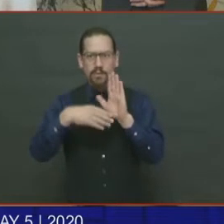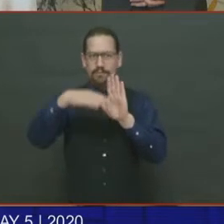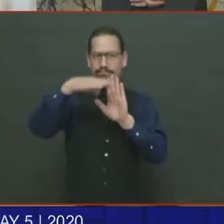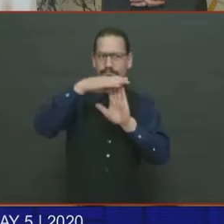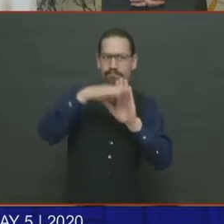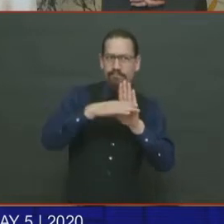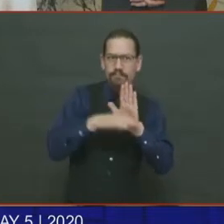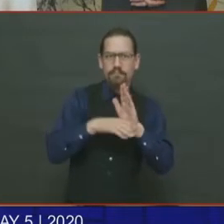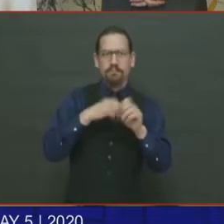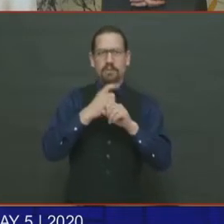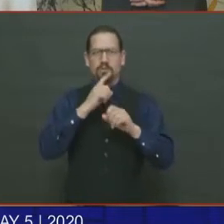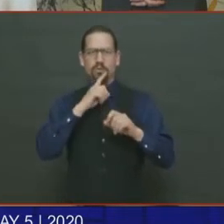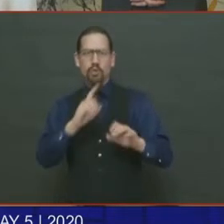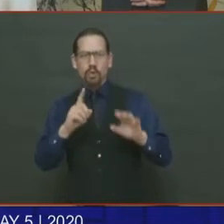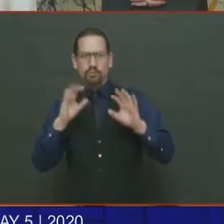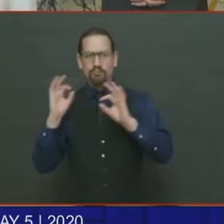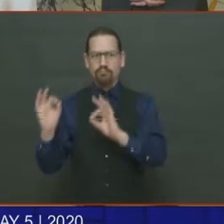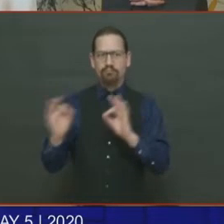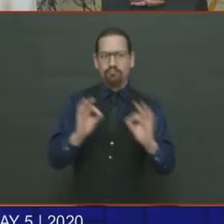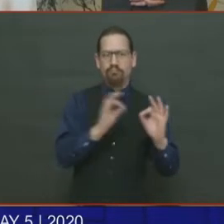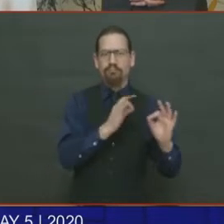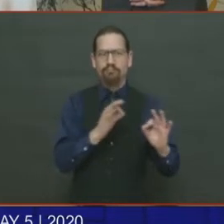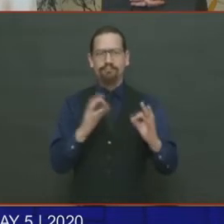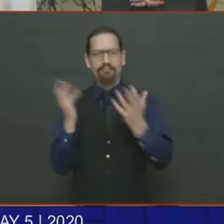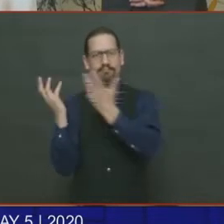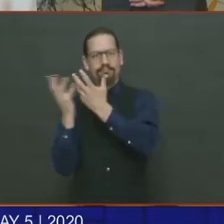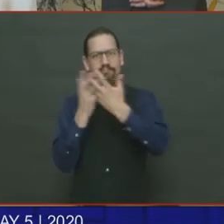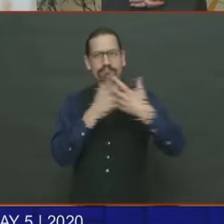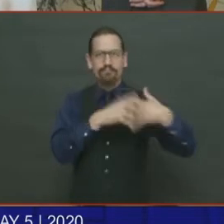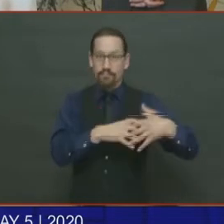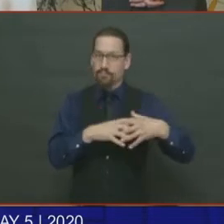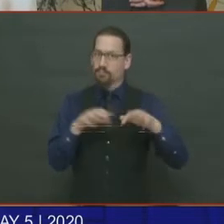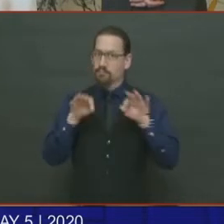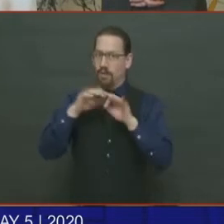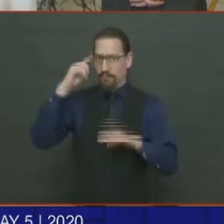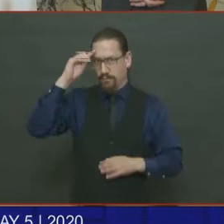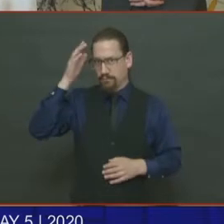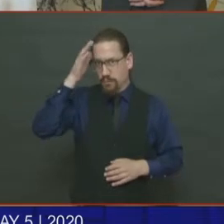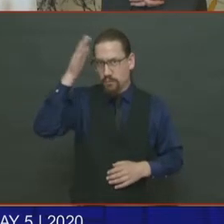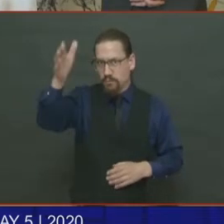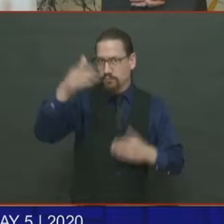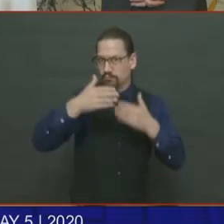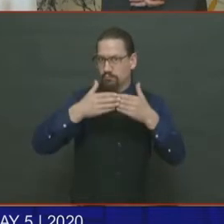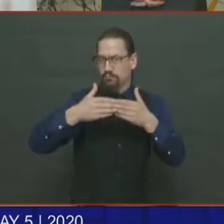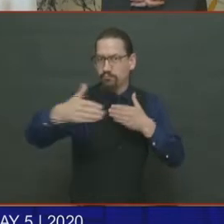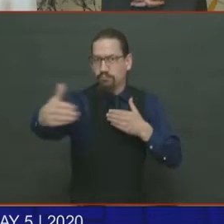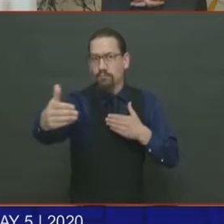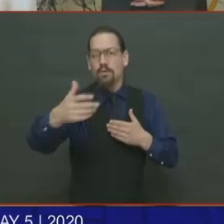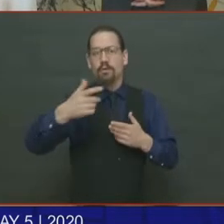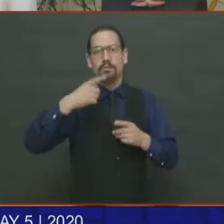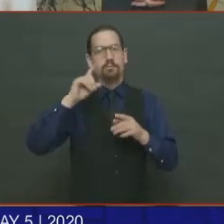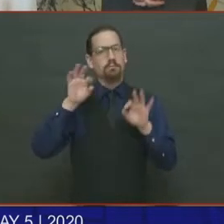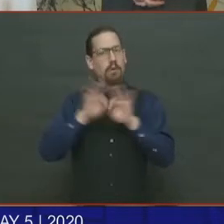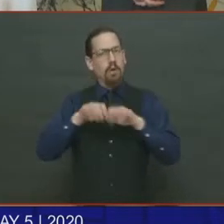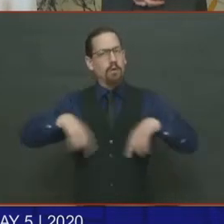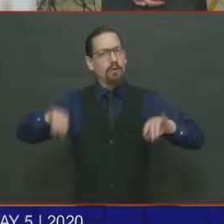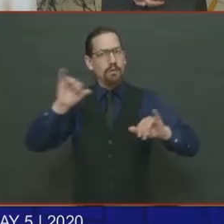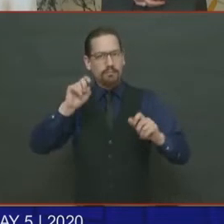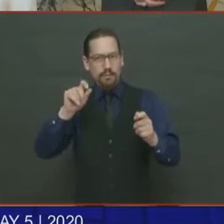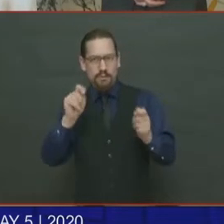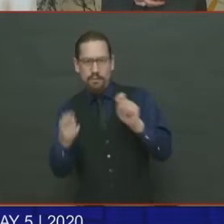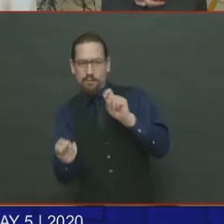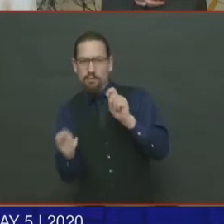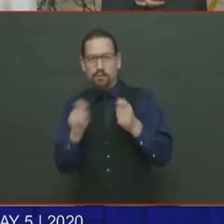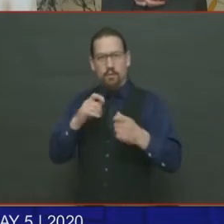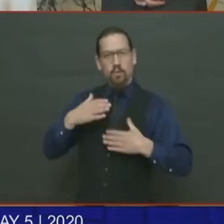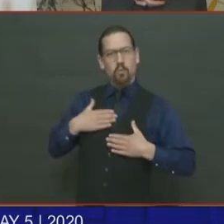and innovation. If we're going to get our economy going again and our kids back to school and come out of our homes and go